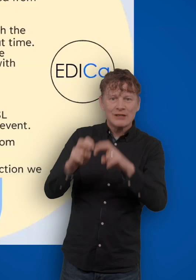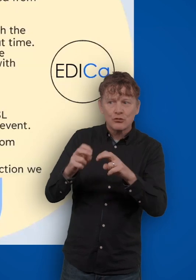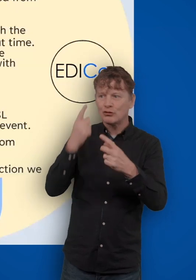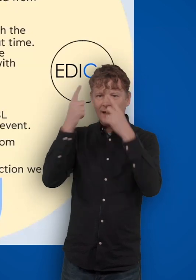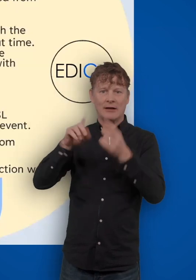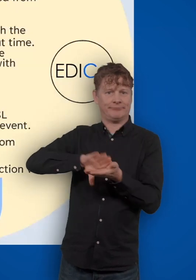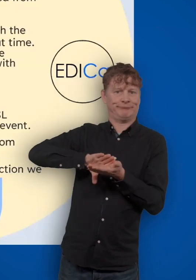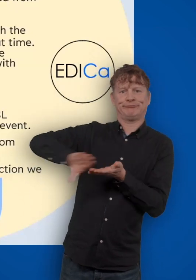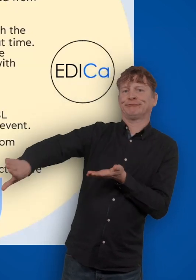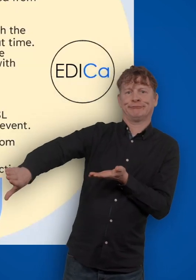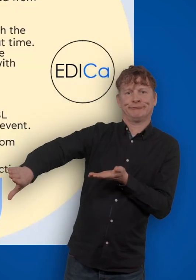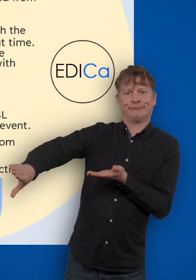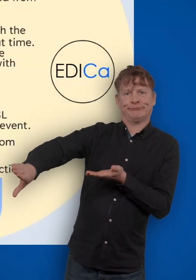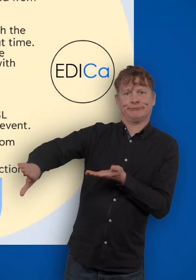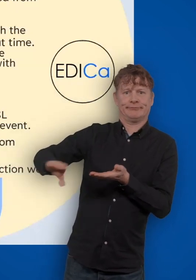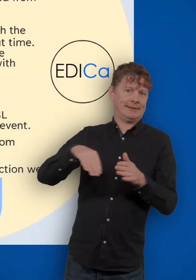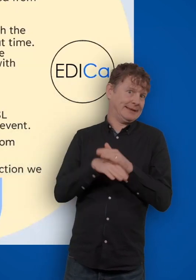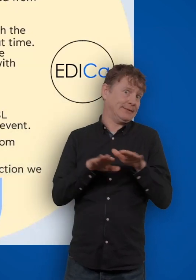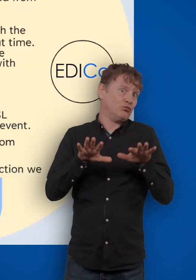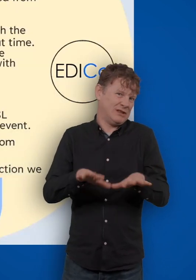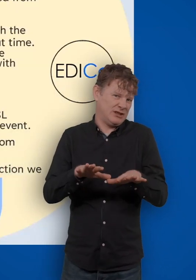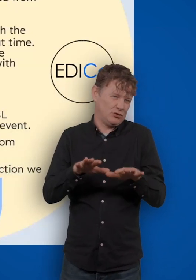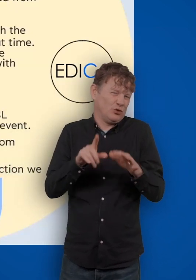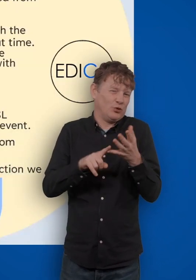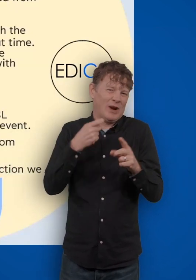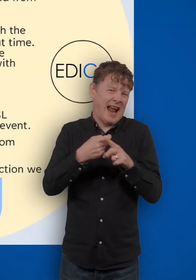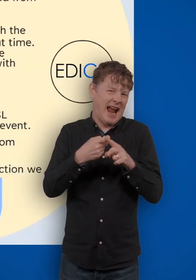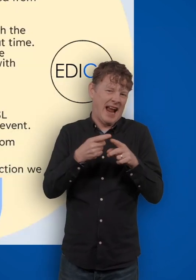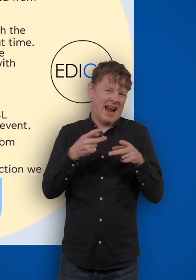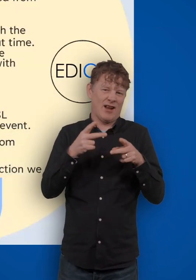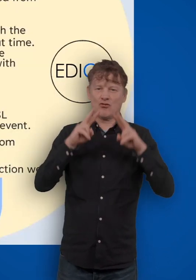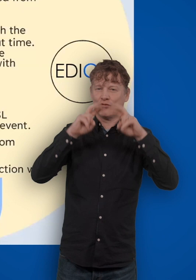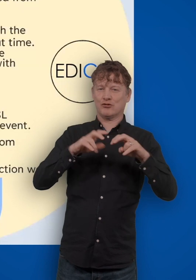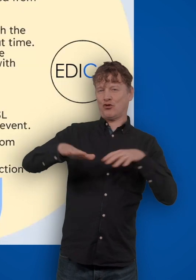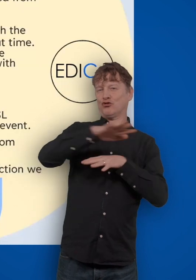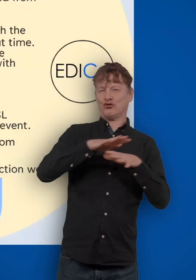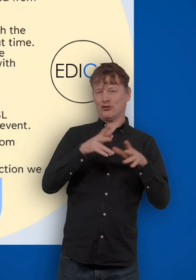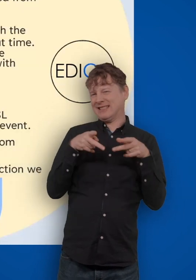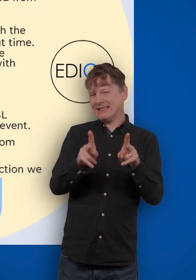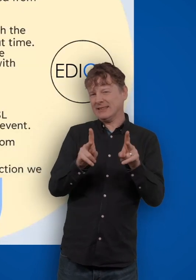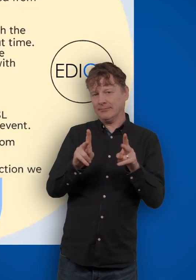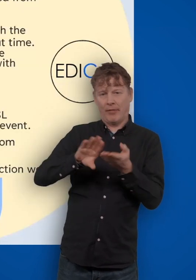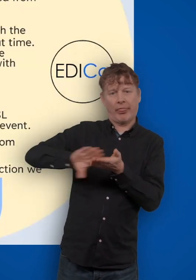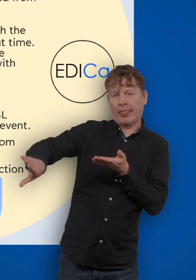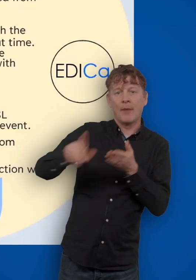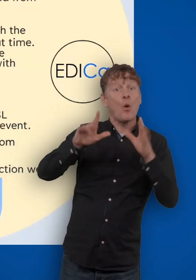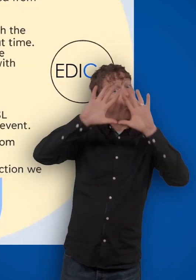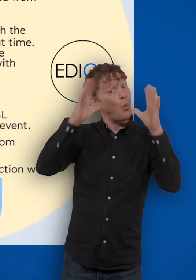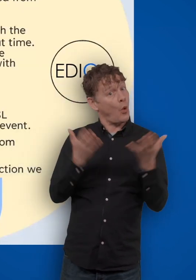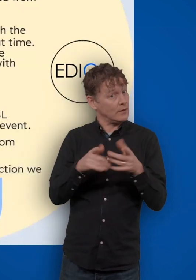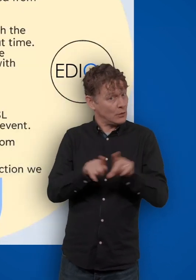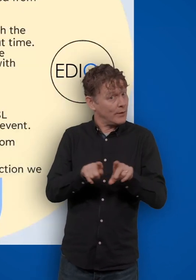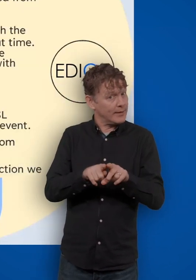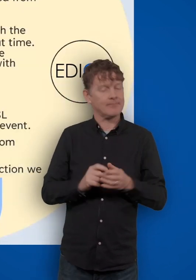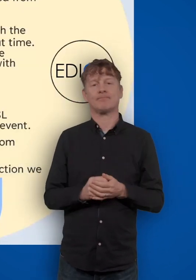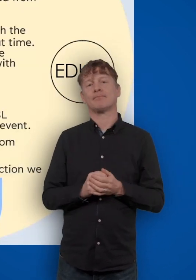innovators, especially within the British or UK research and innovation sectors, but worldwide is our ultimate